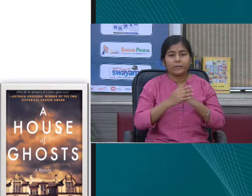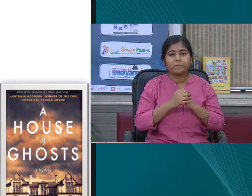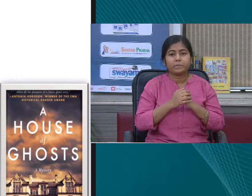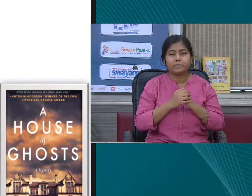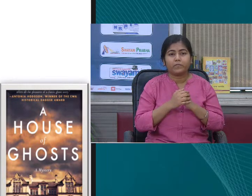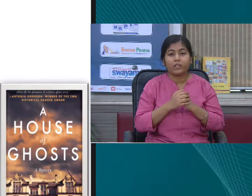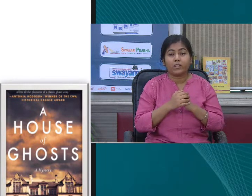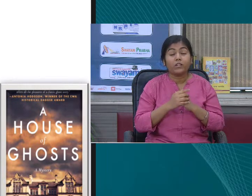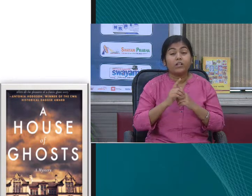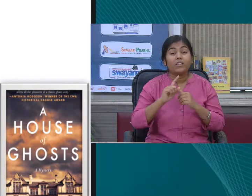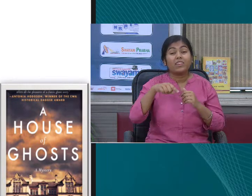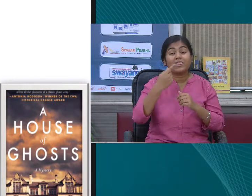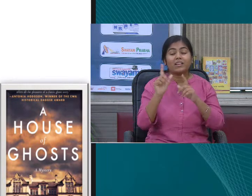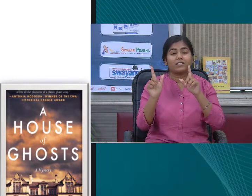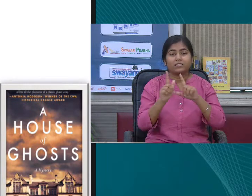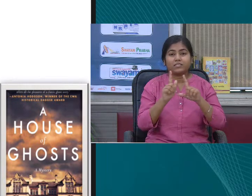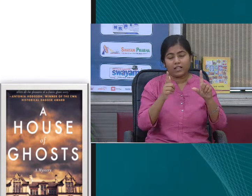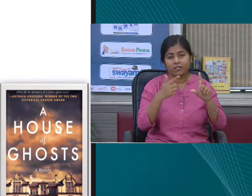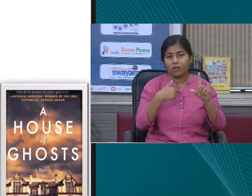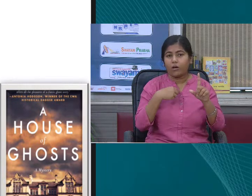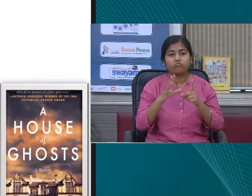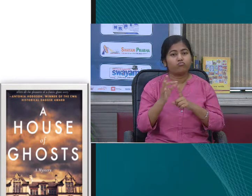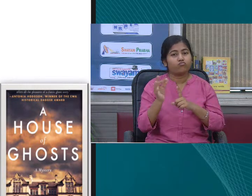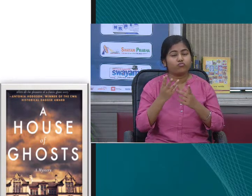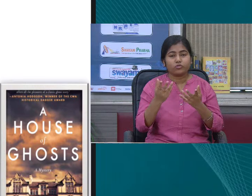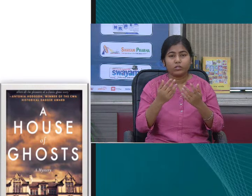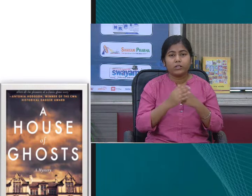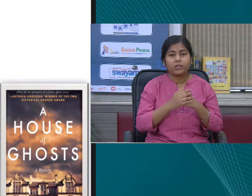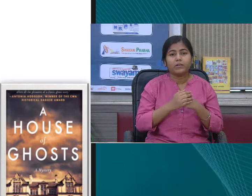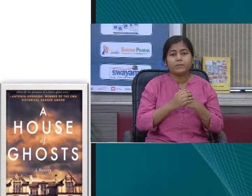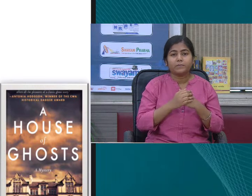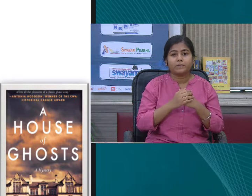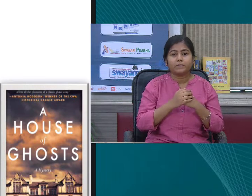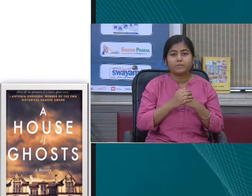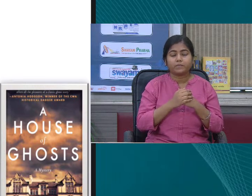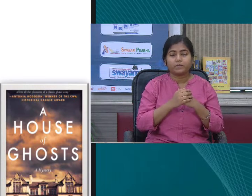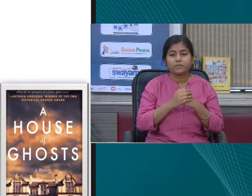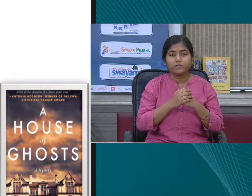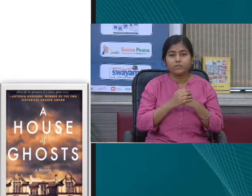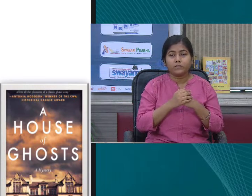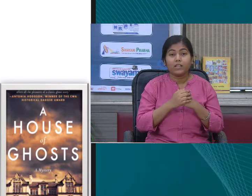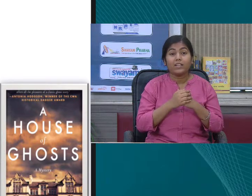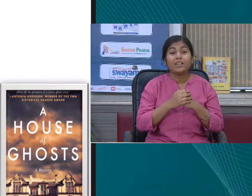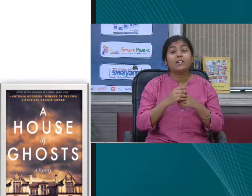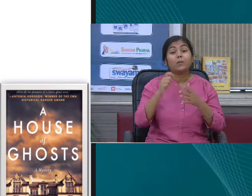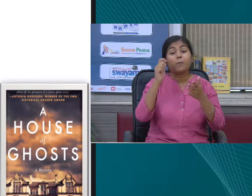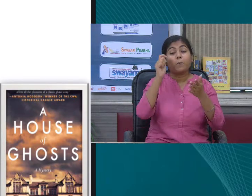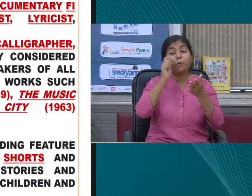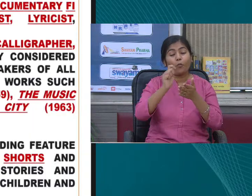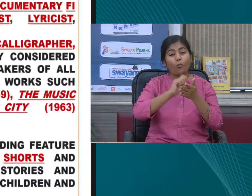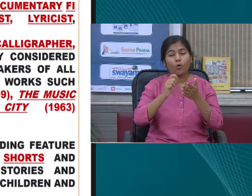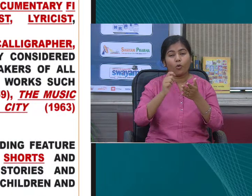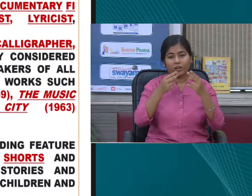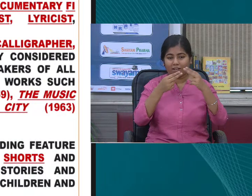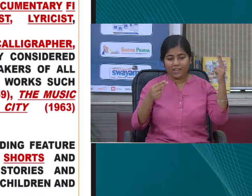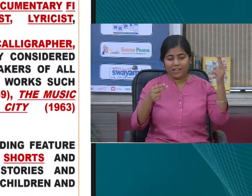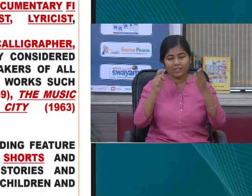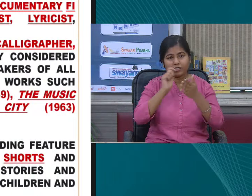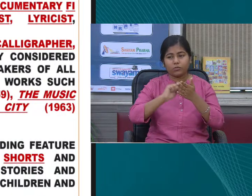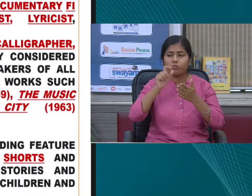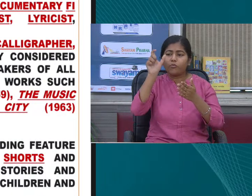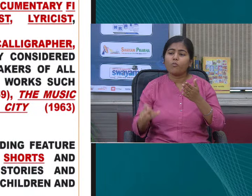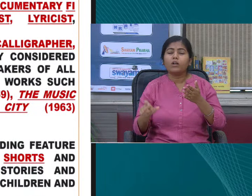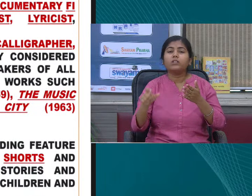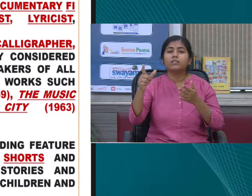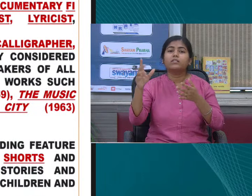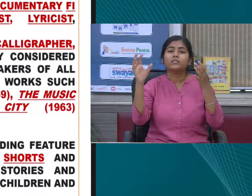very next slide, we are going to know about the author of this lesson. You know,